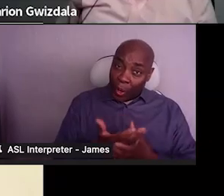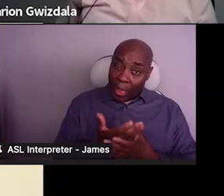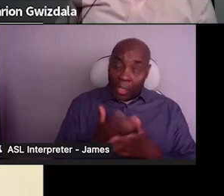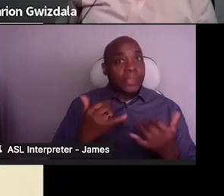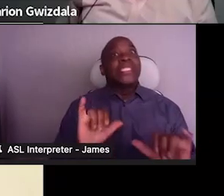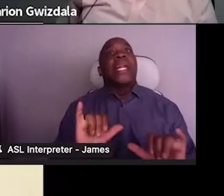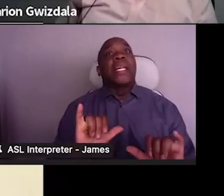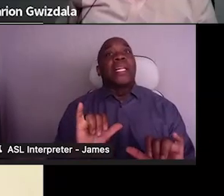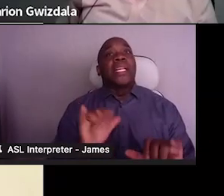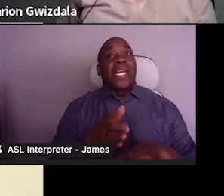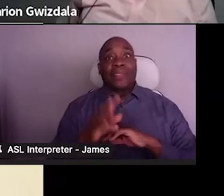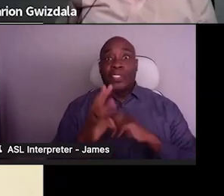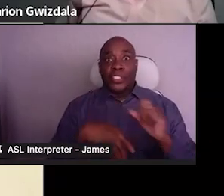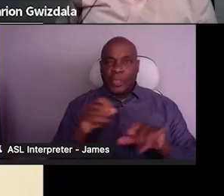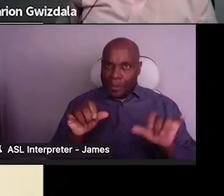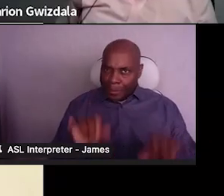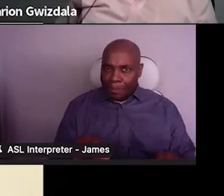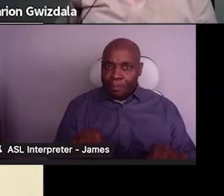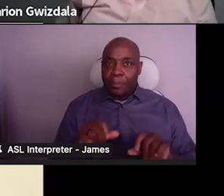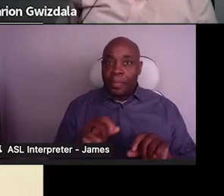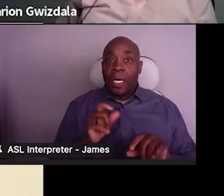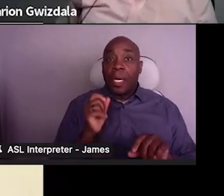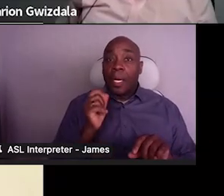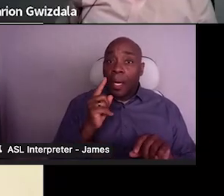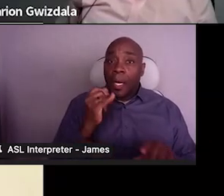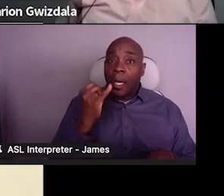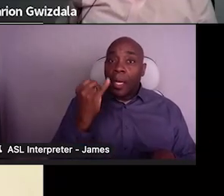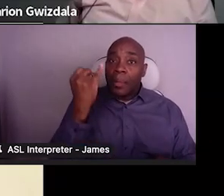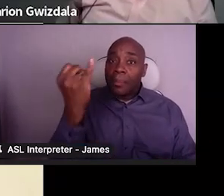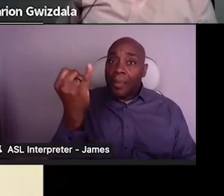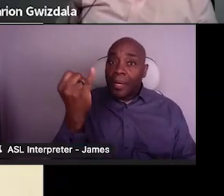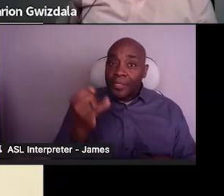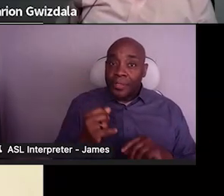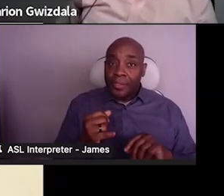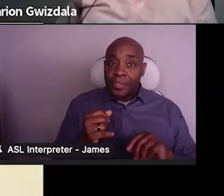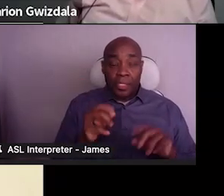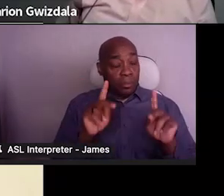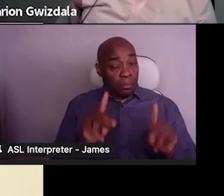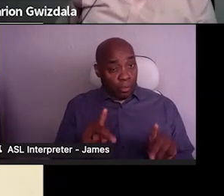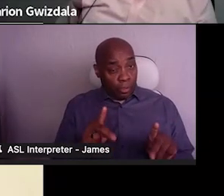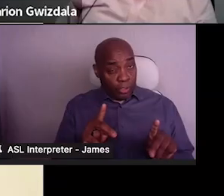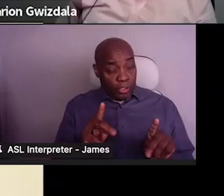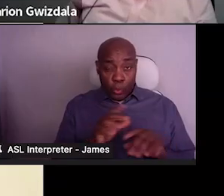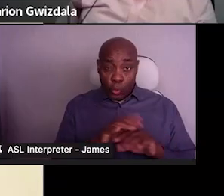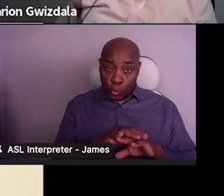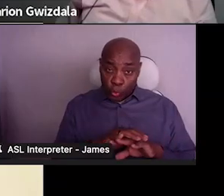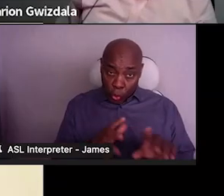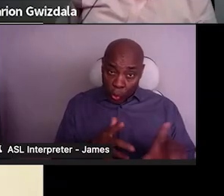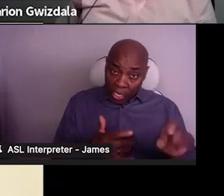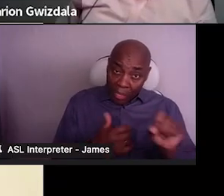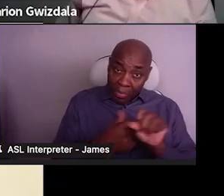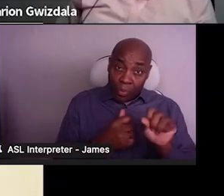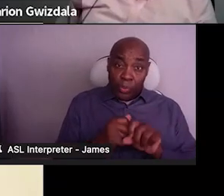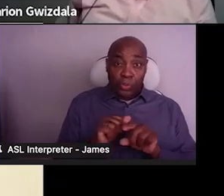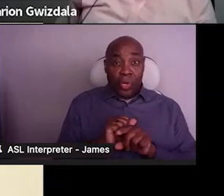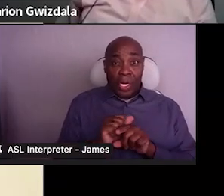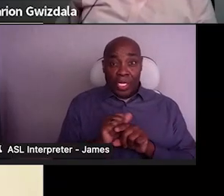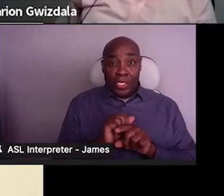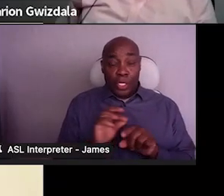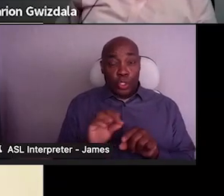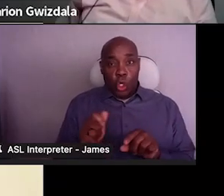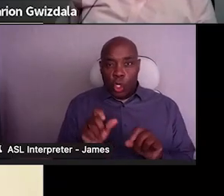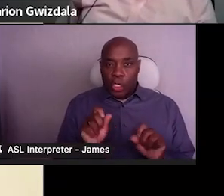well. He still does after 6 years, but you can imagine someone who doesn't keep up their dog's